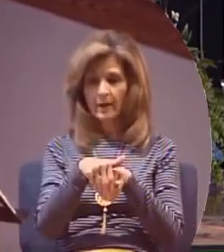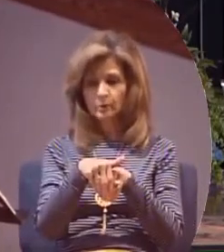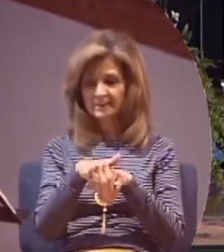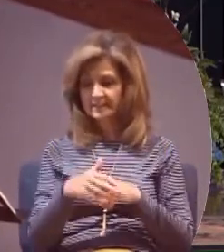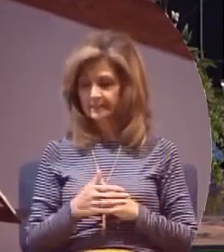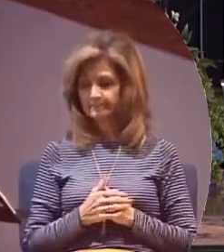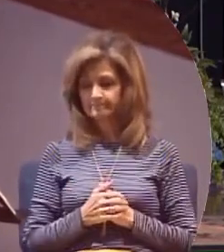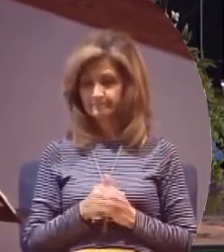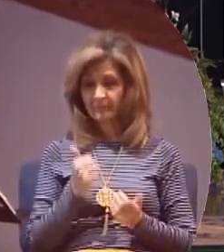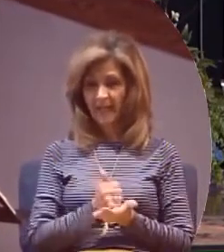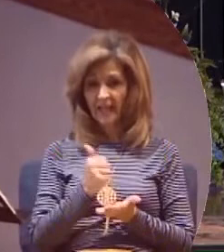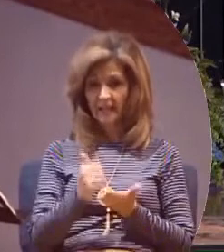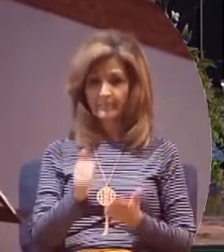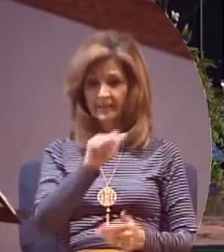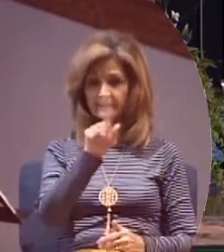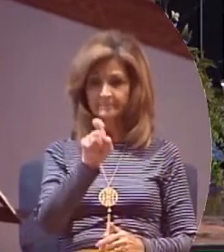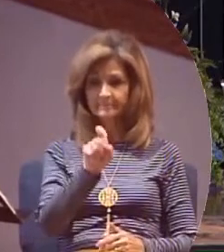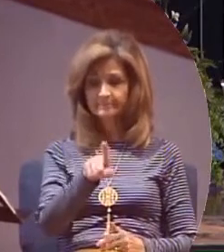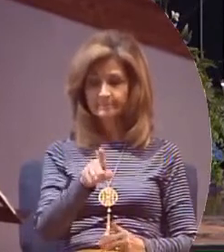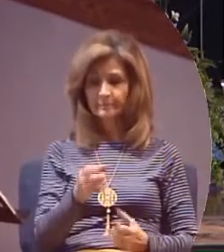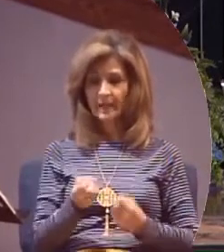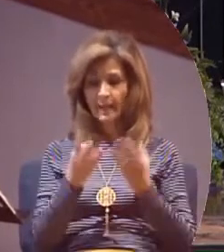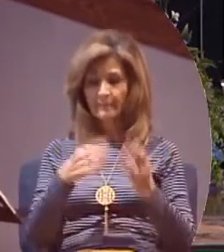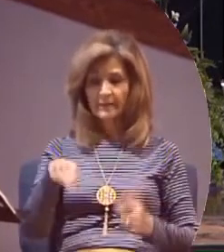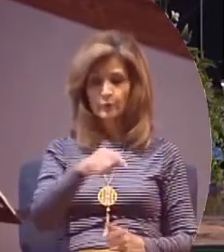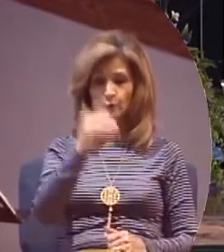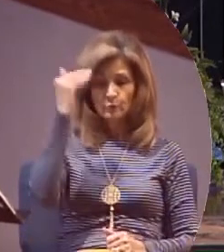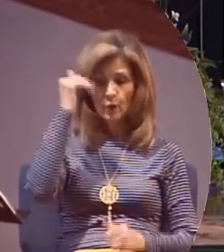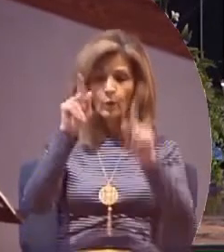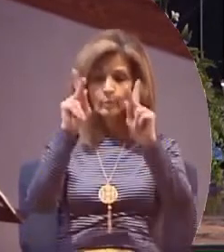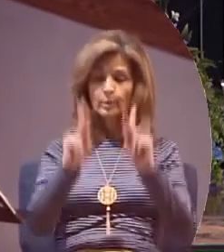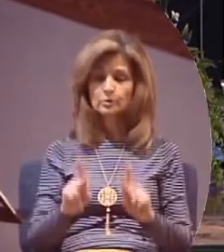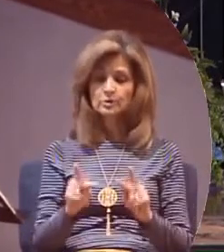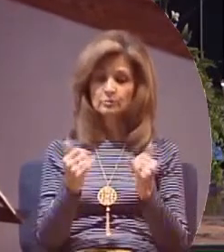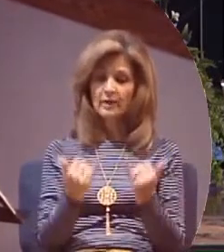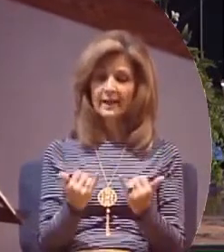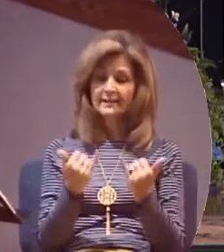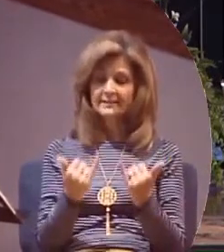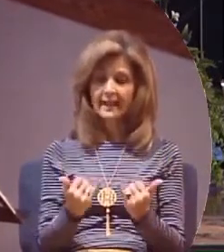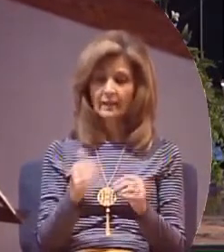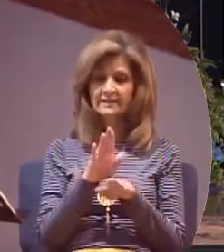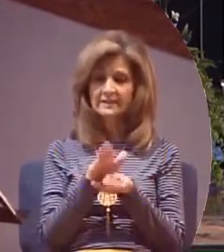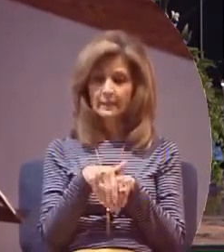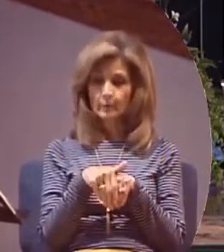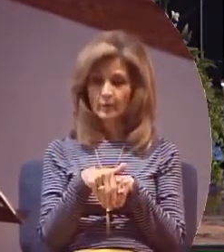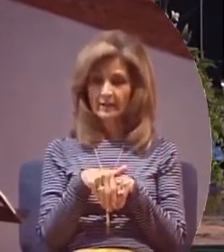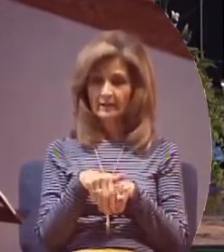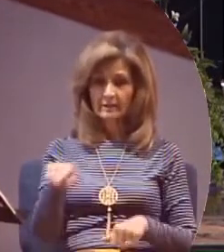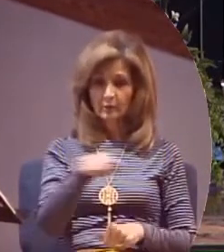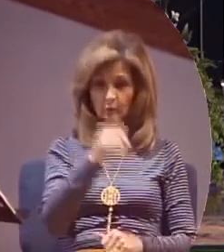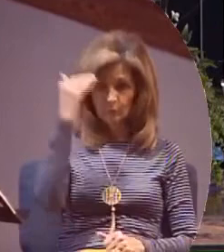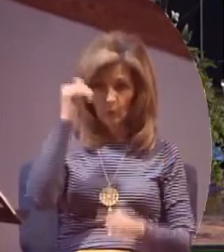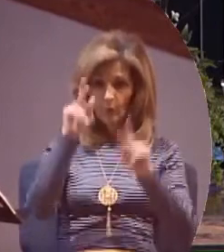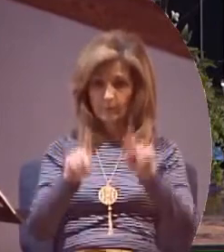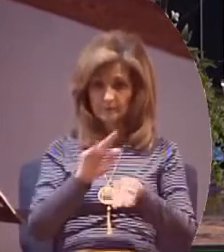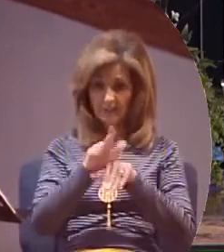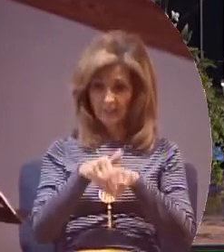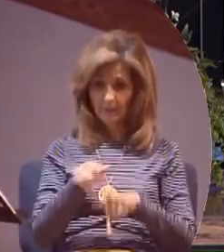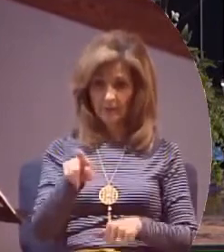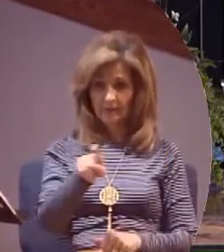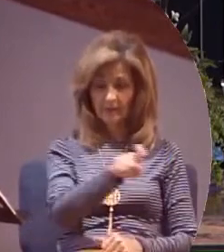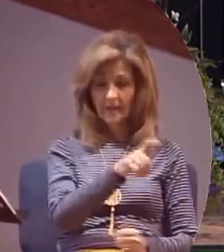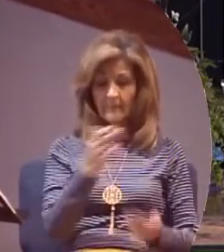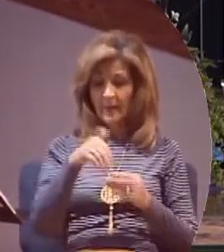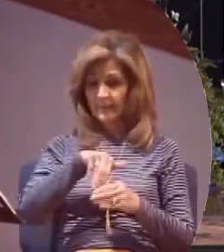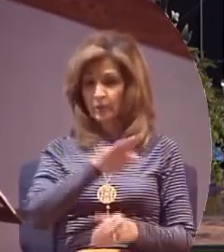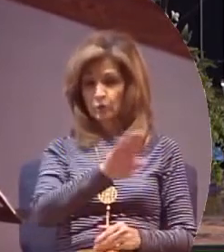hypocrisy. Can I have an amen? How many of y'all know somebody right now that's a hypocrite? I mean, you know them. Maybe